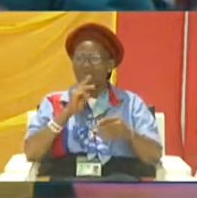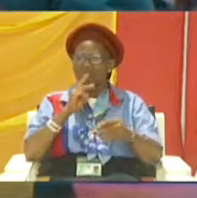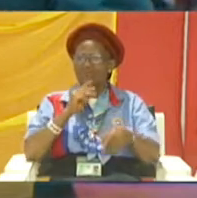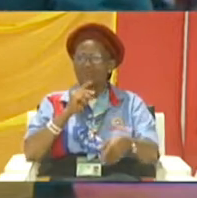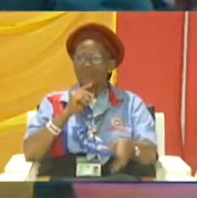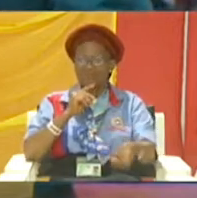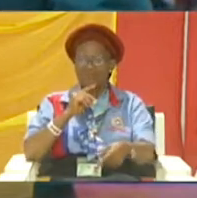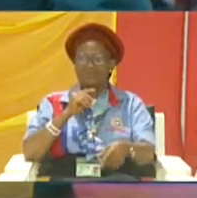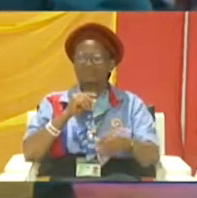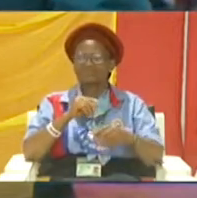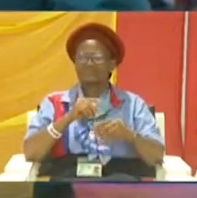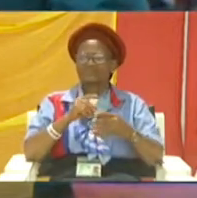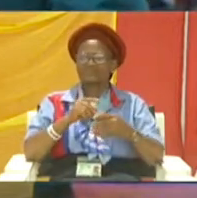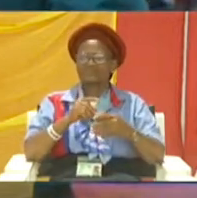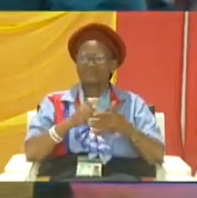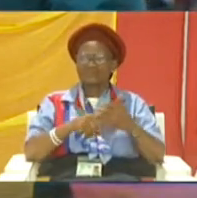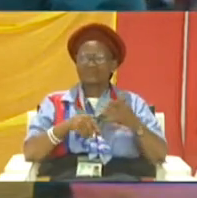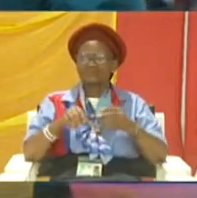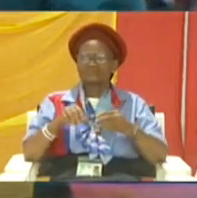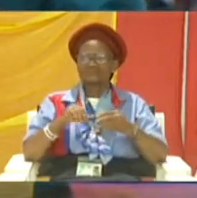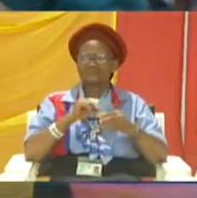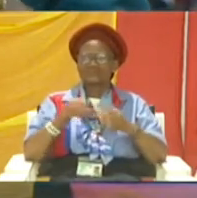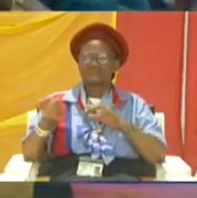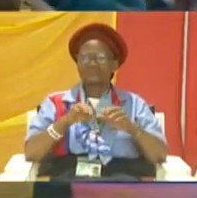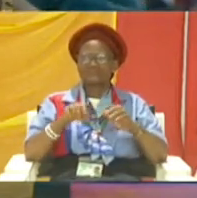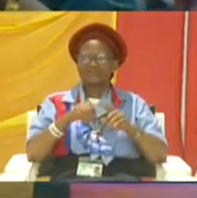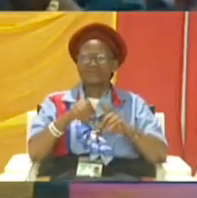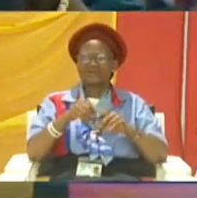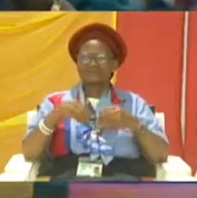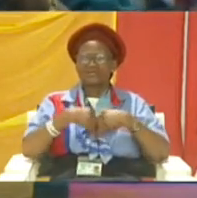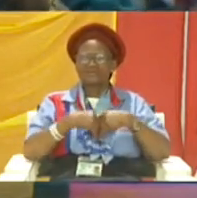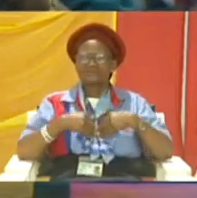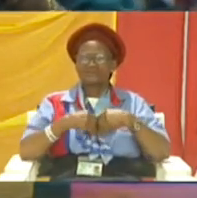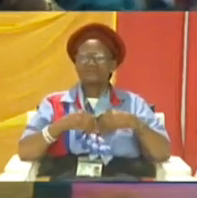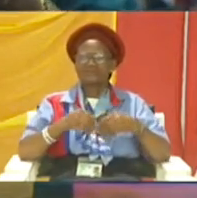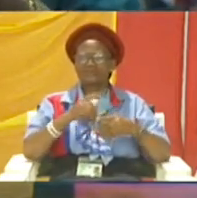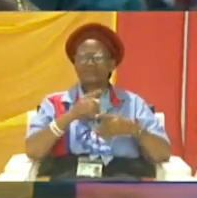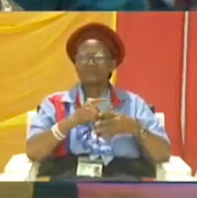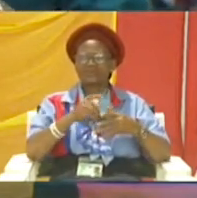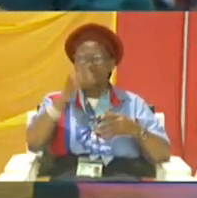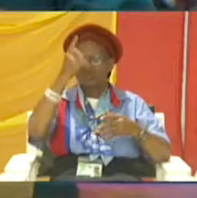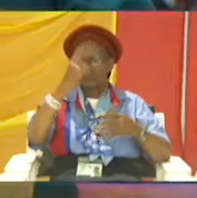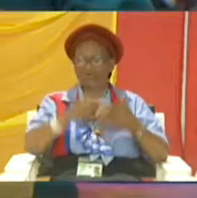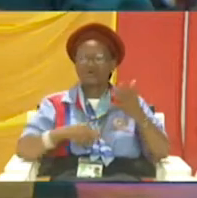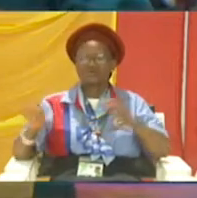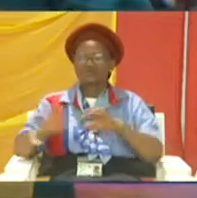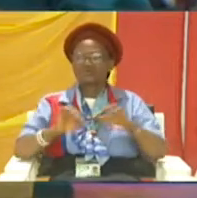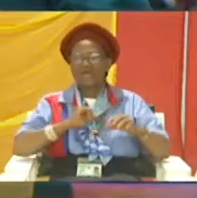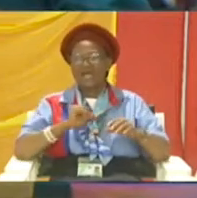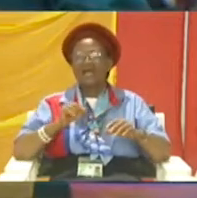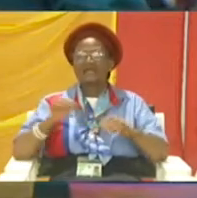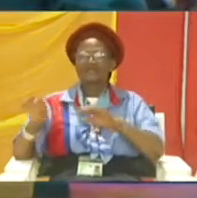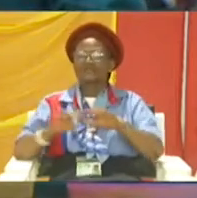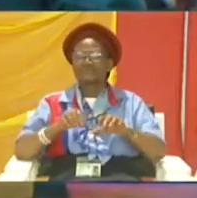What am I doing among animals? Ki mo se laarin awon eranko. What am I doing naked? Kini mo se laiwowo."